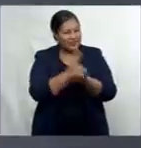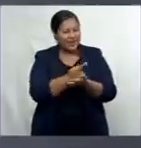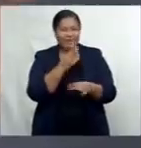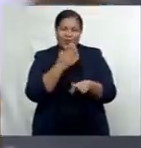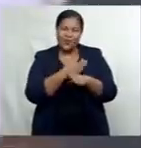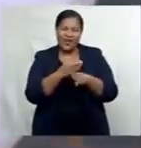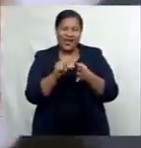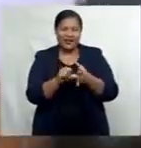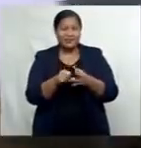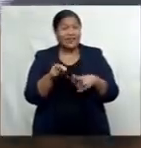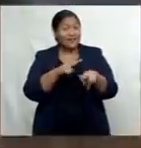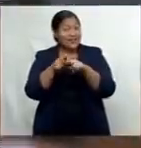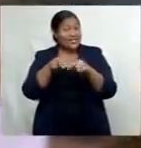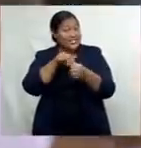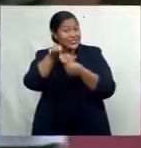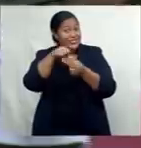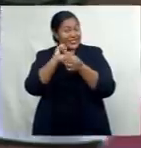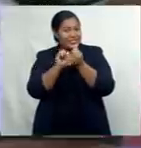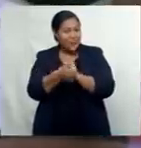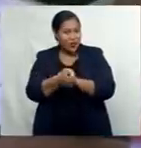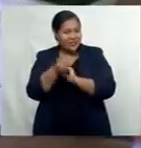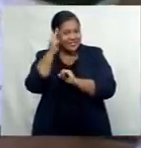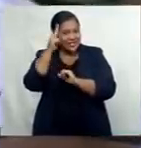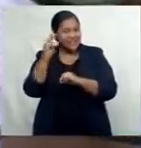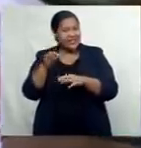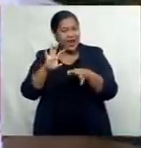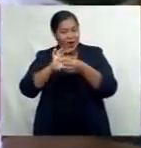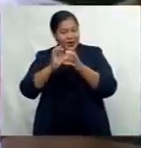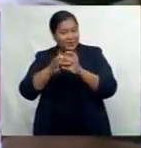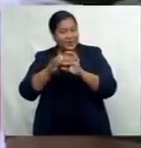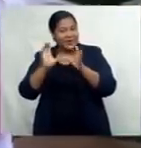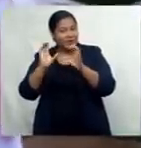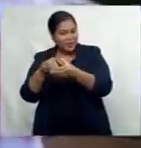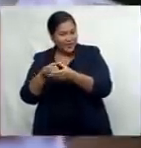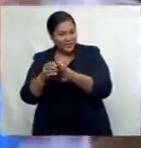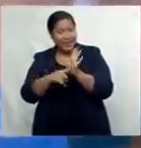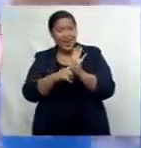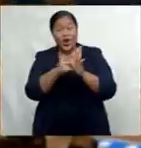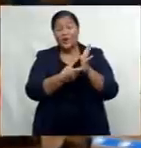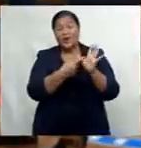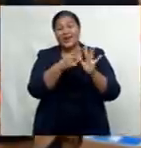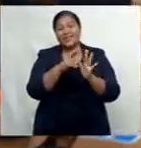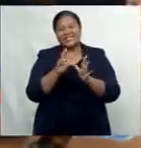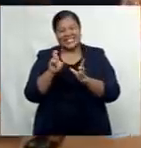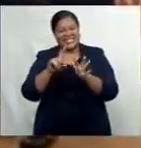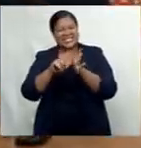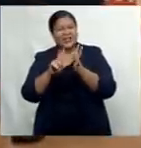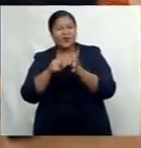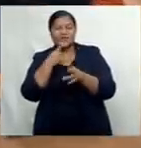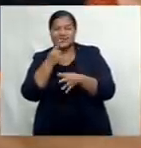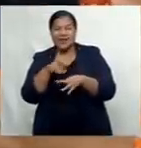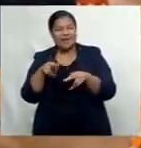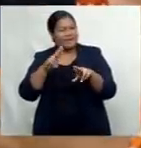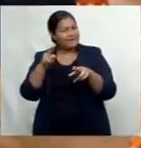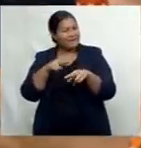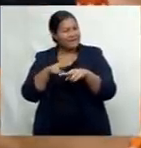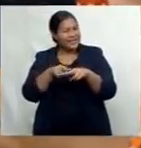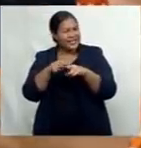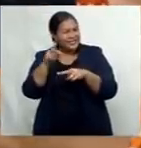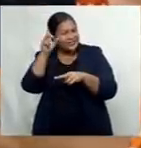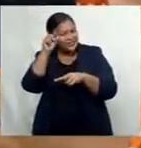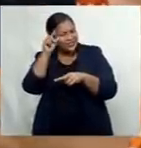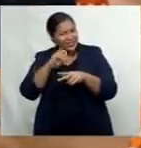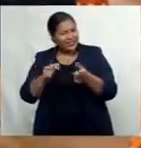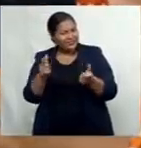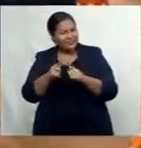philosophy. Fiji Association of Sports and National Olympic Committee Chief Executive Lorraine Ma says Fijian athletes are gifted with the potential